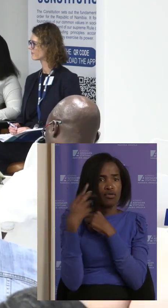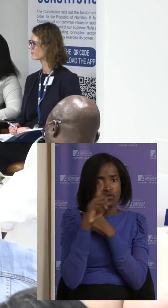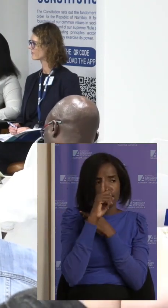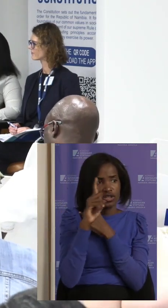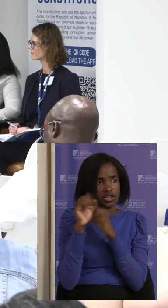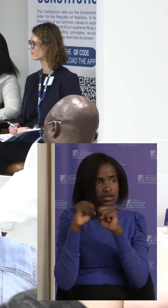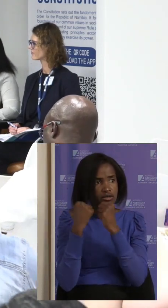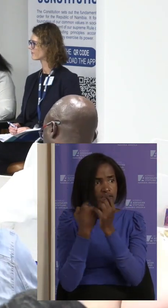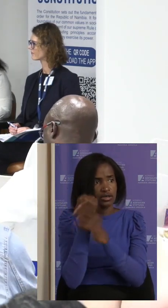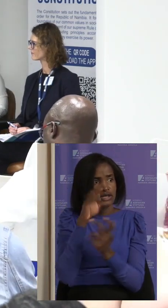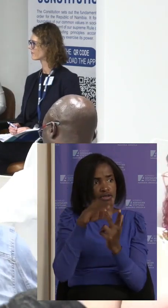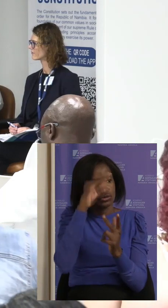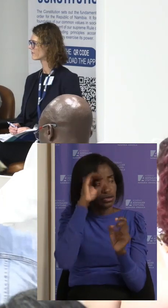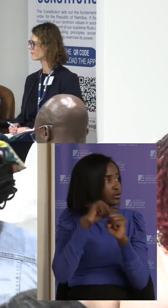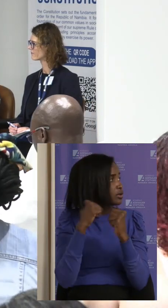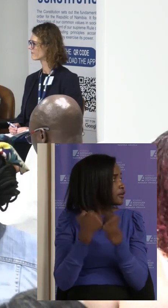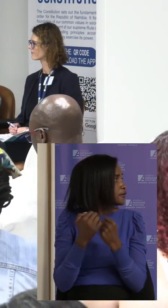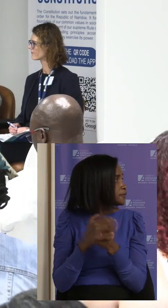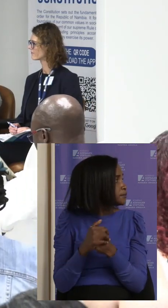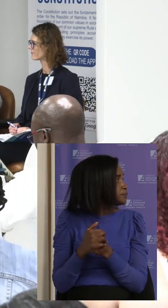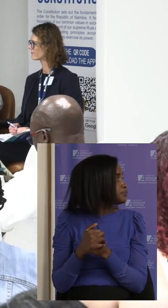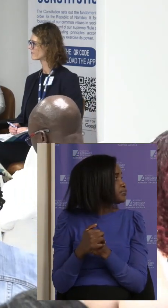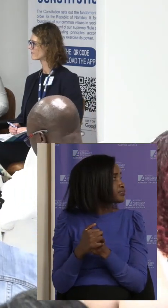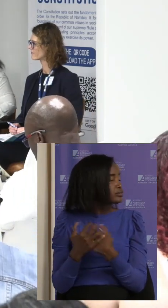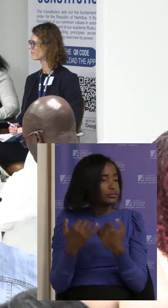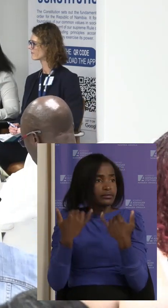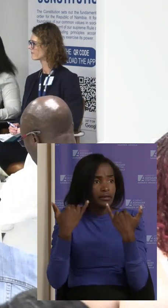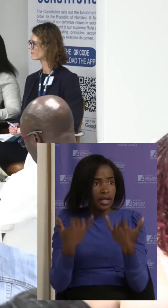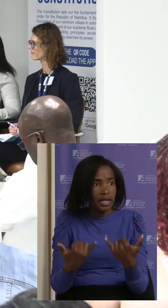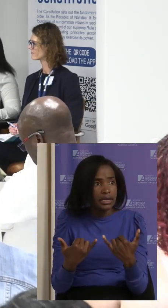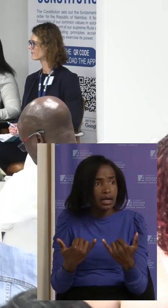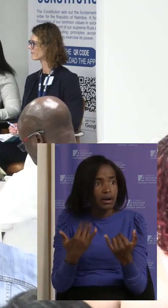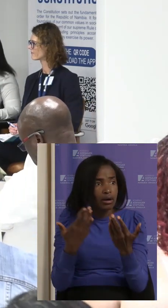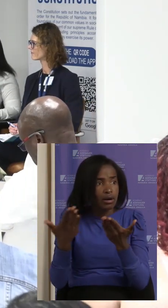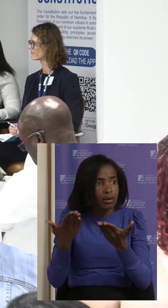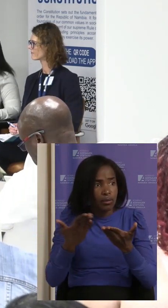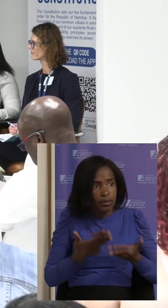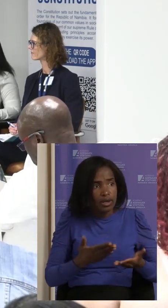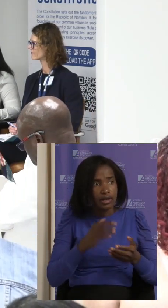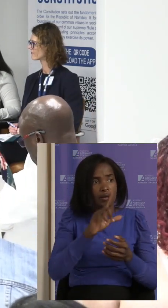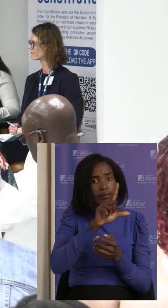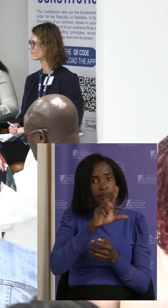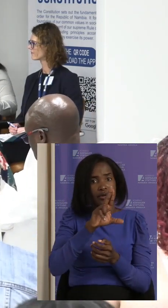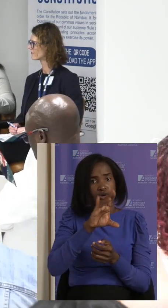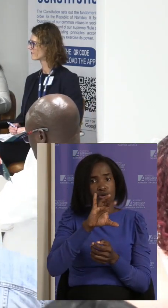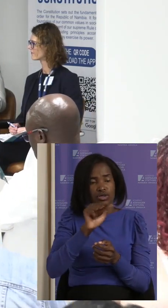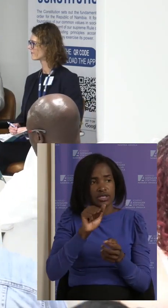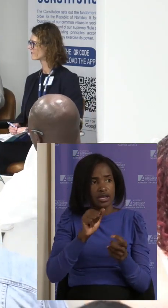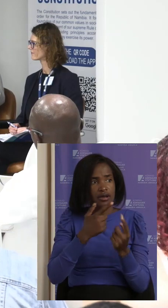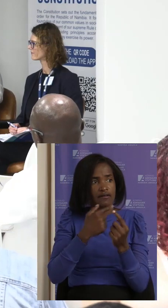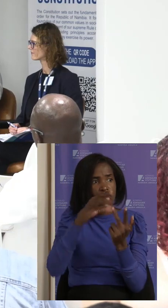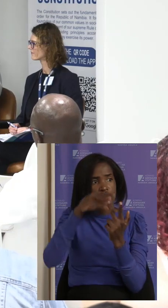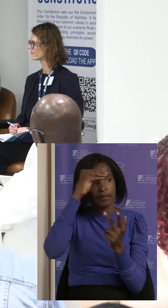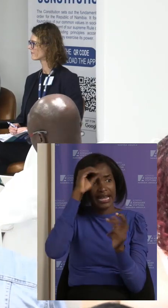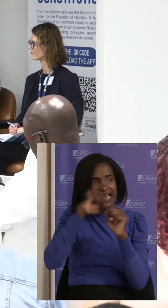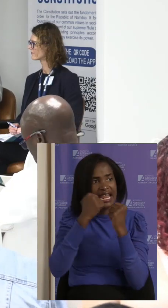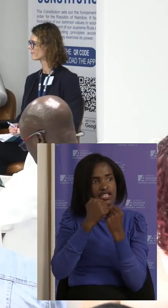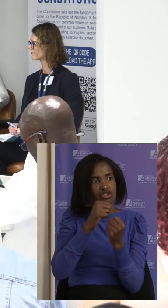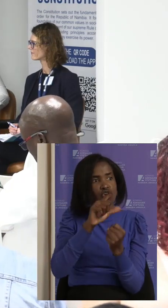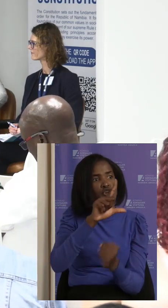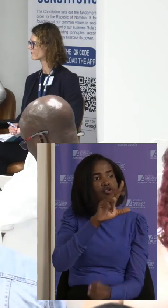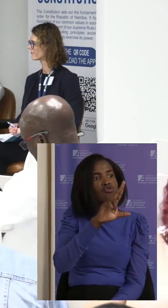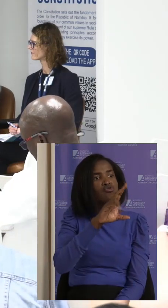union and student organizations. And at this point, I want to welcome Lucia Dishishi from NANSO to